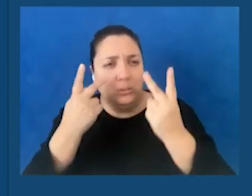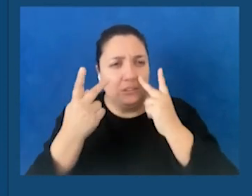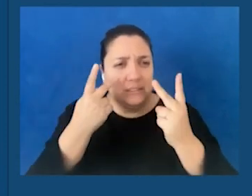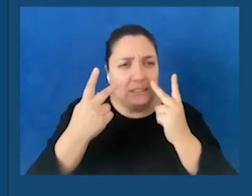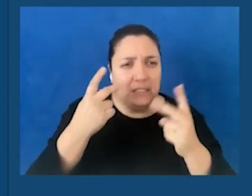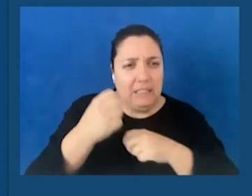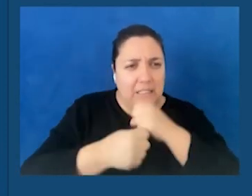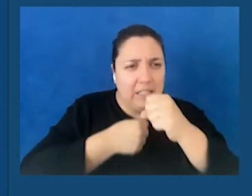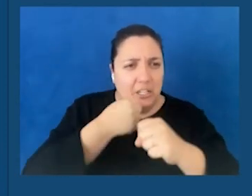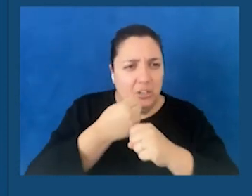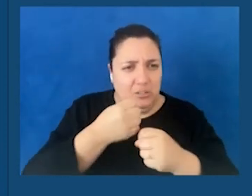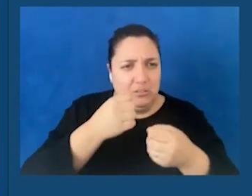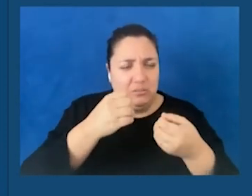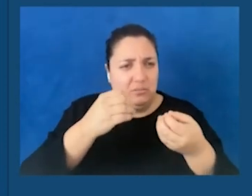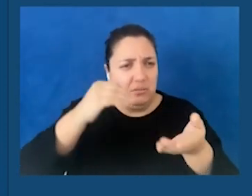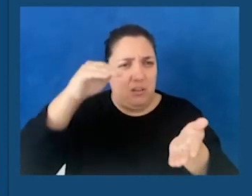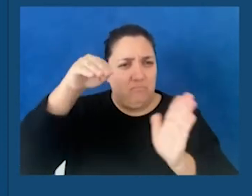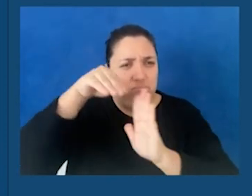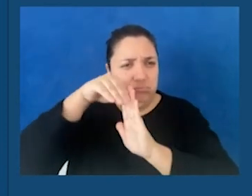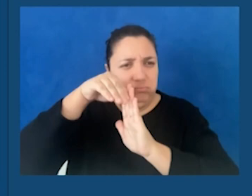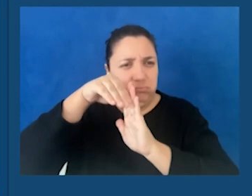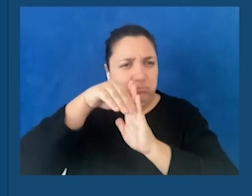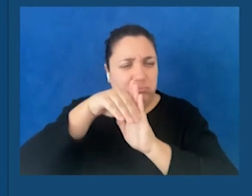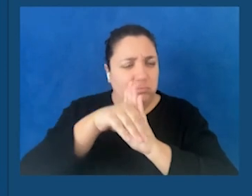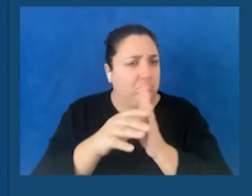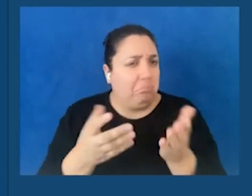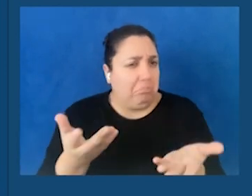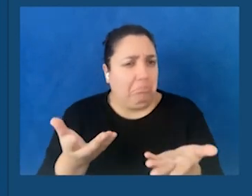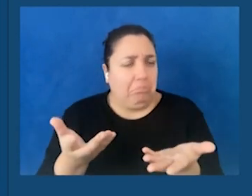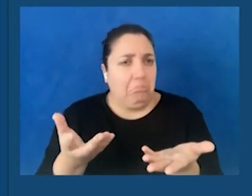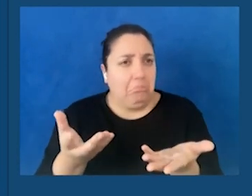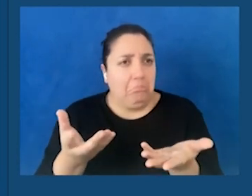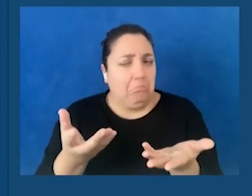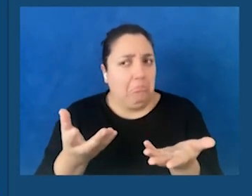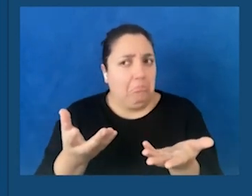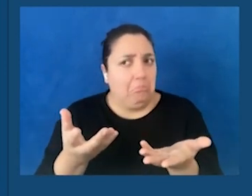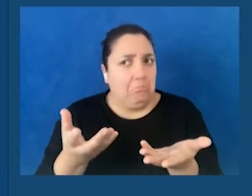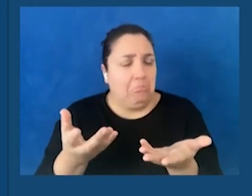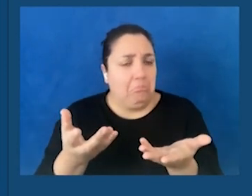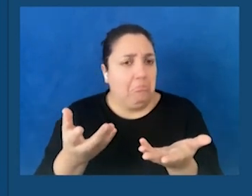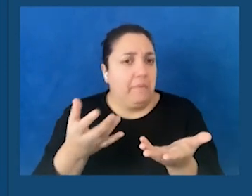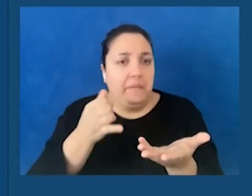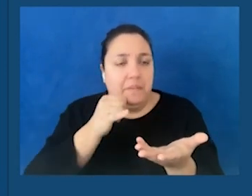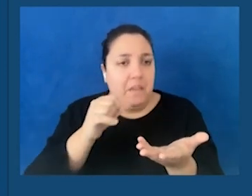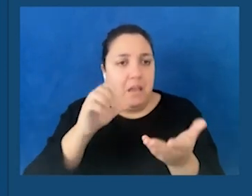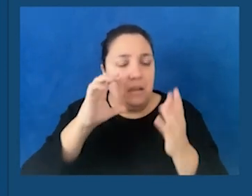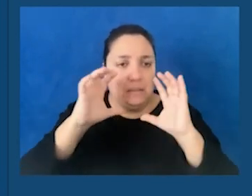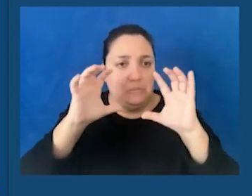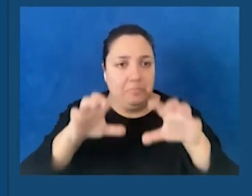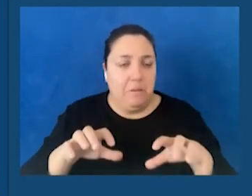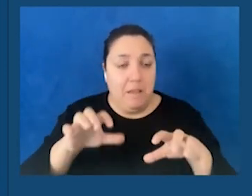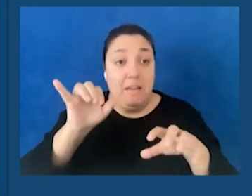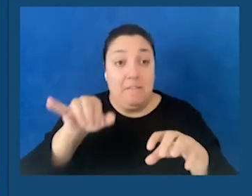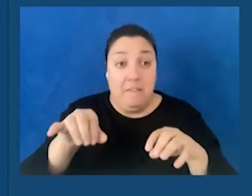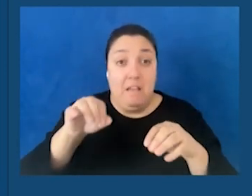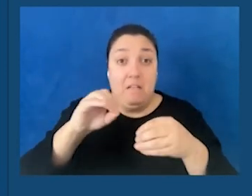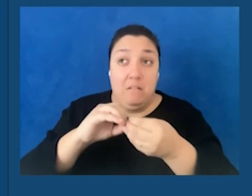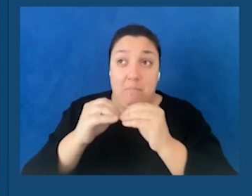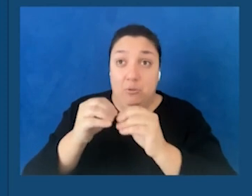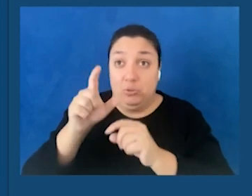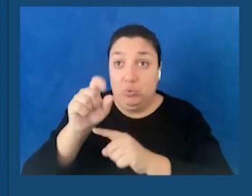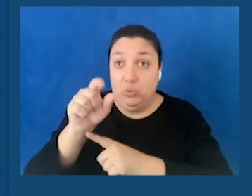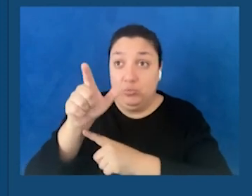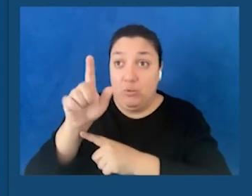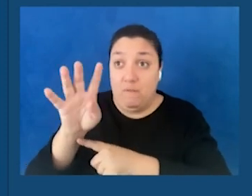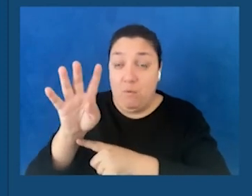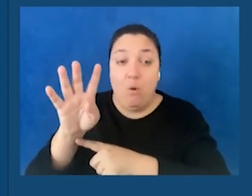down. I don't think that anyone would have really expected that that same level where you see that spike in 2024, because they're making up